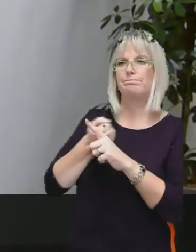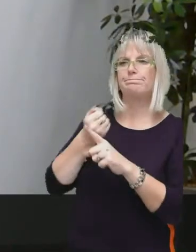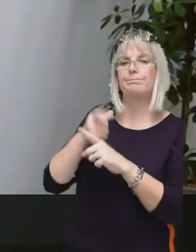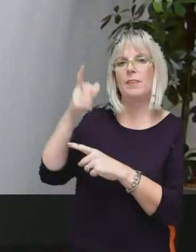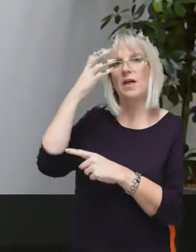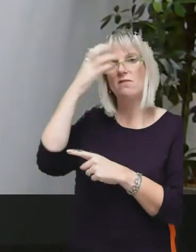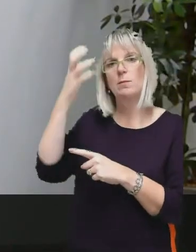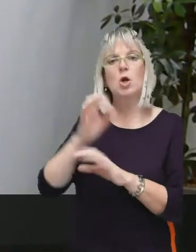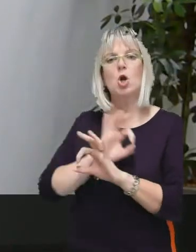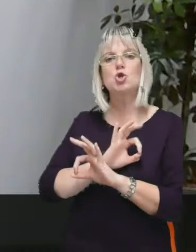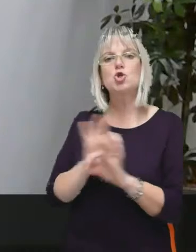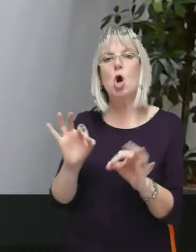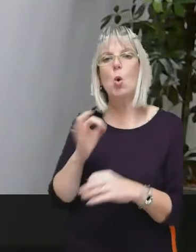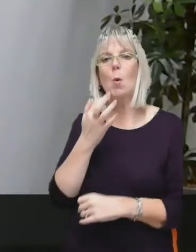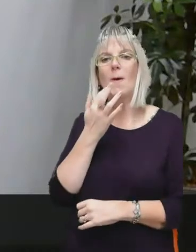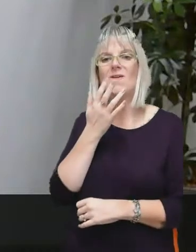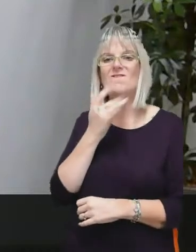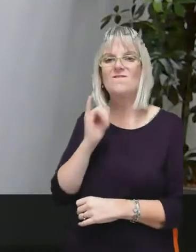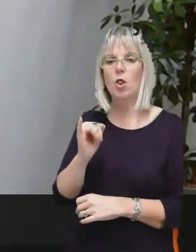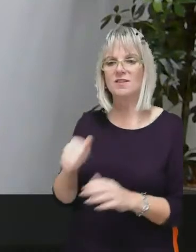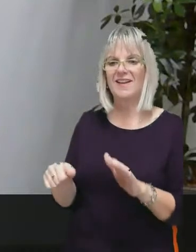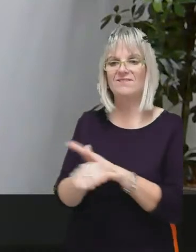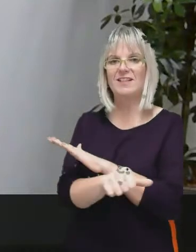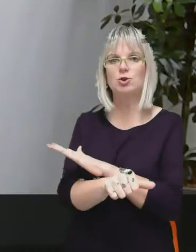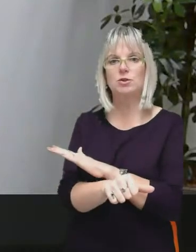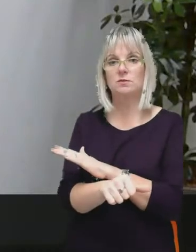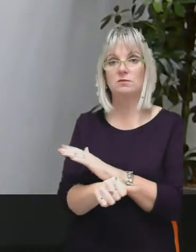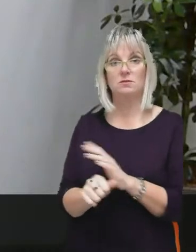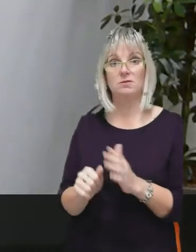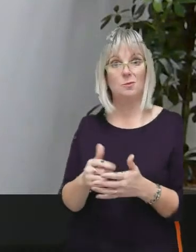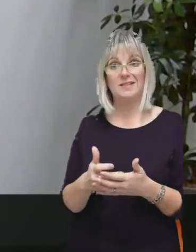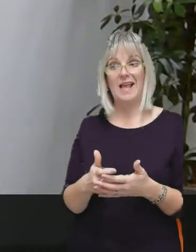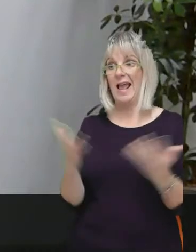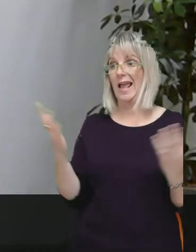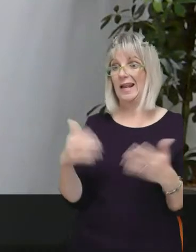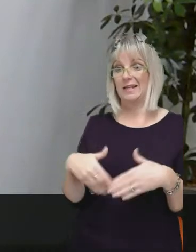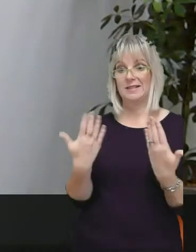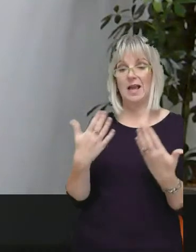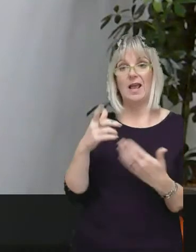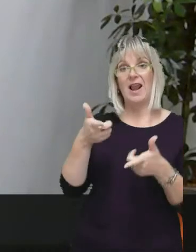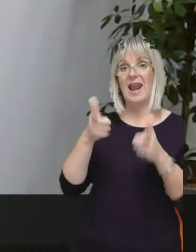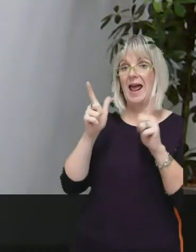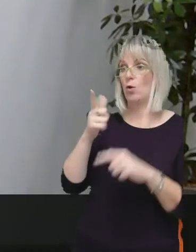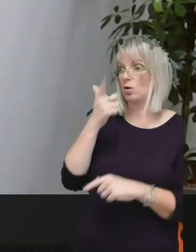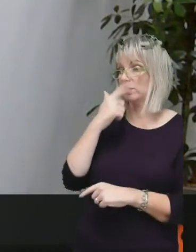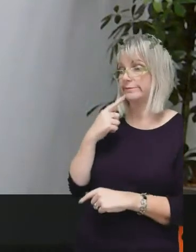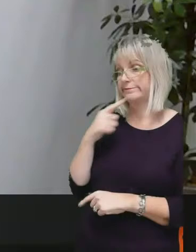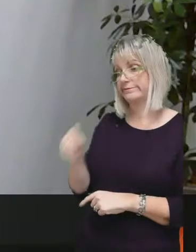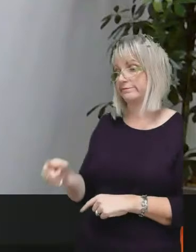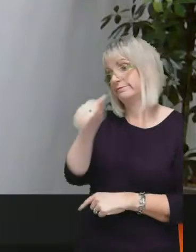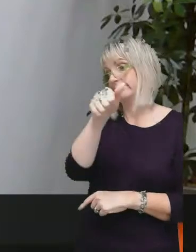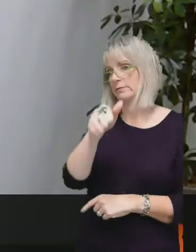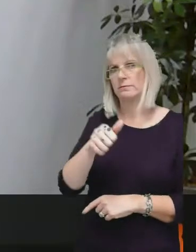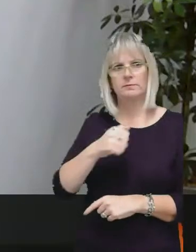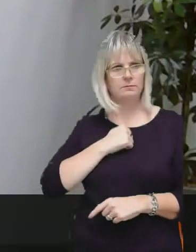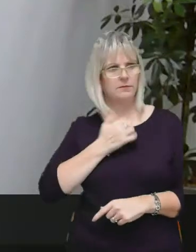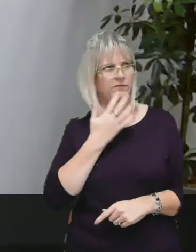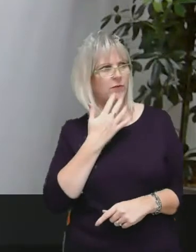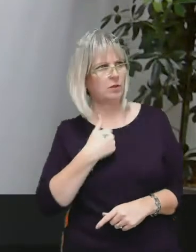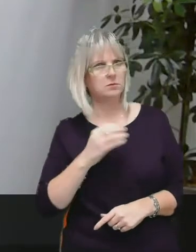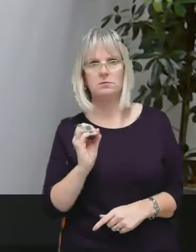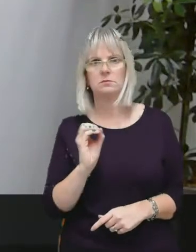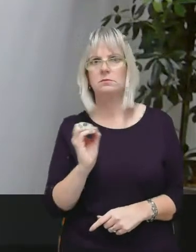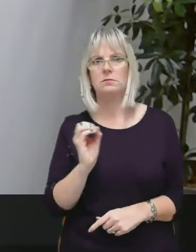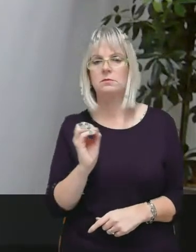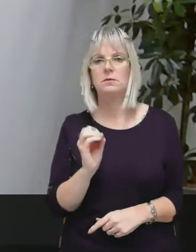Priscilla, who rent privately, is at any day your landlord can say you've got to go, even though it's no fault of your own. They've not actually brought that in yet. We're